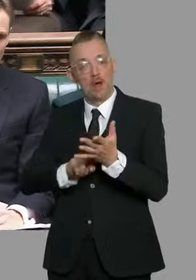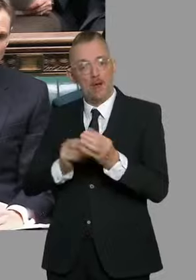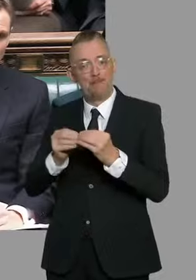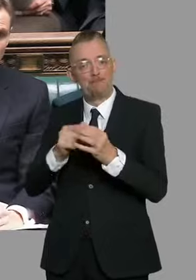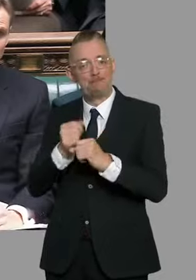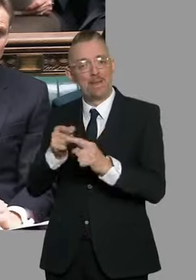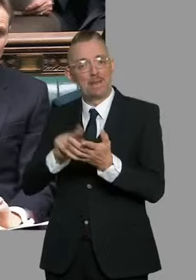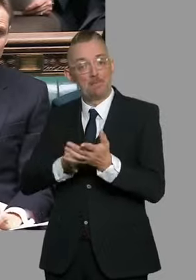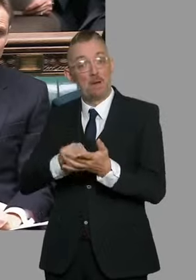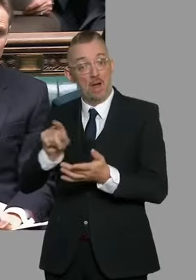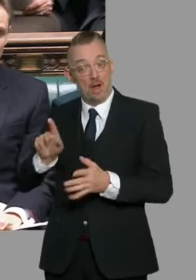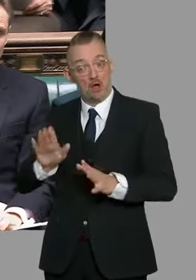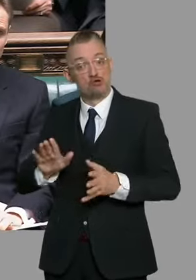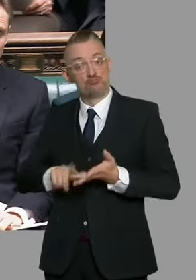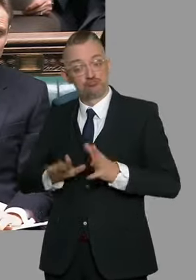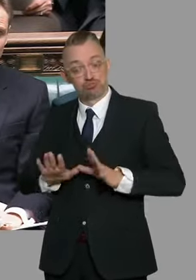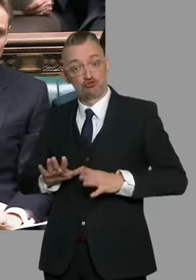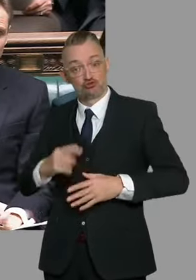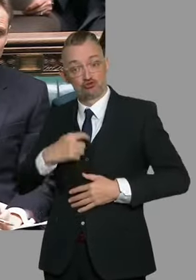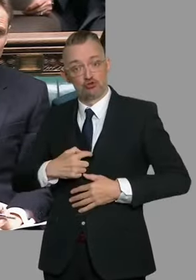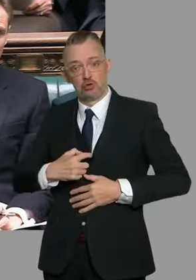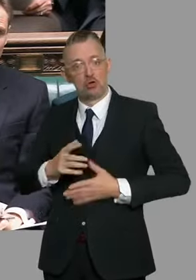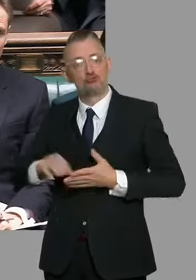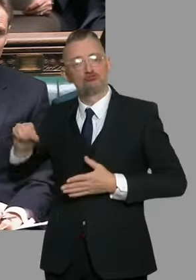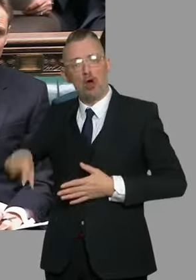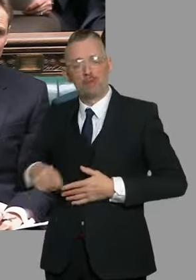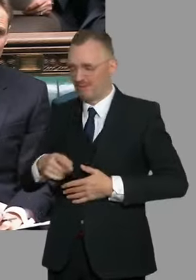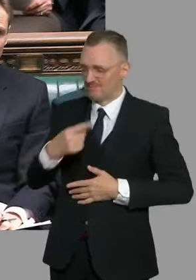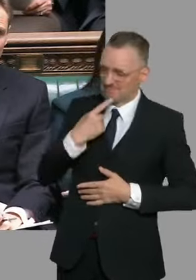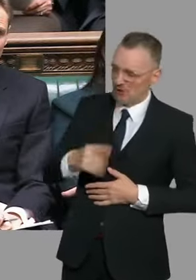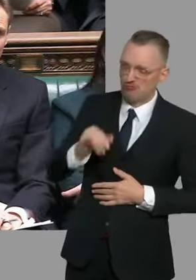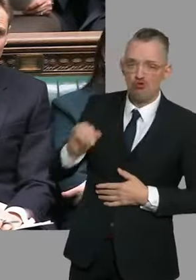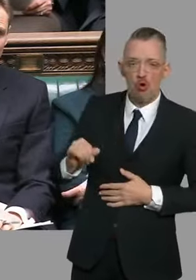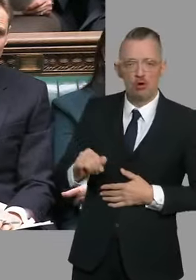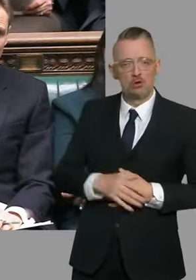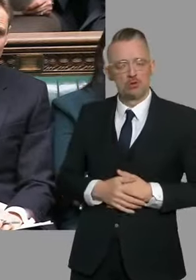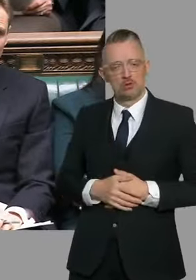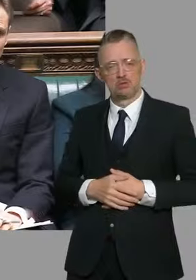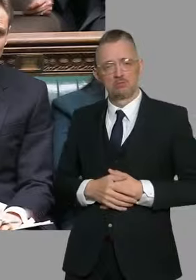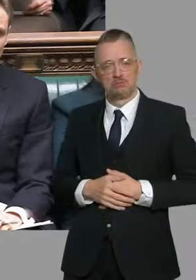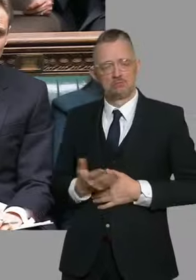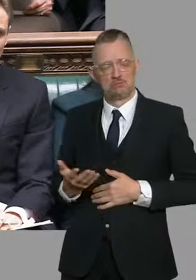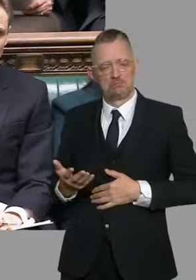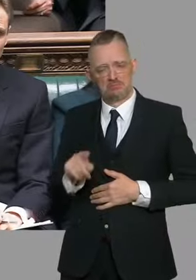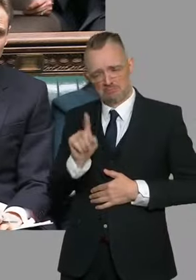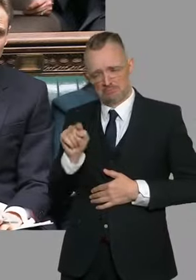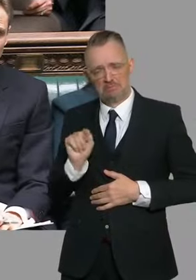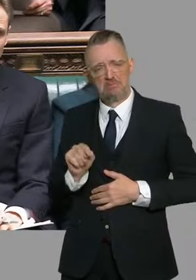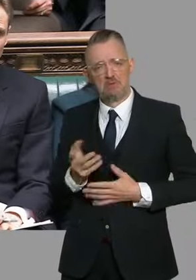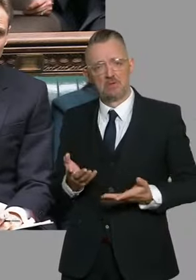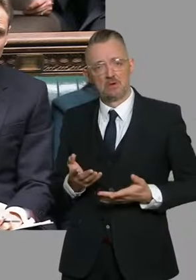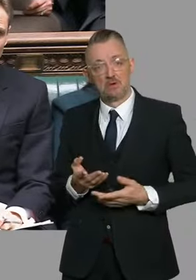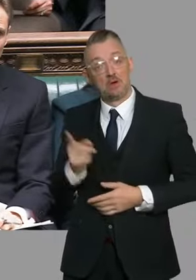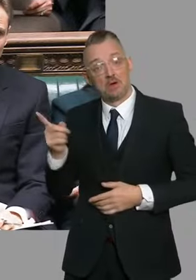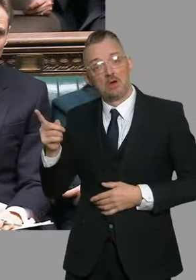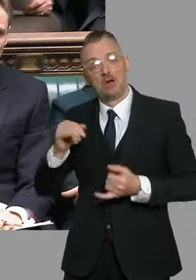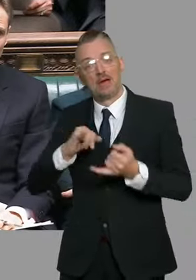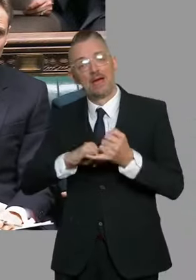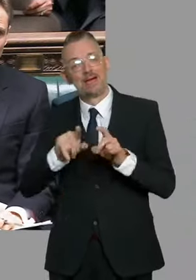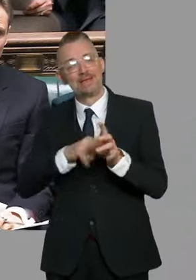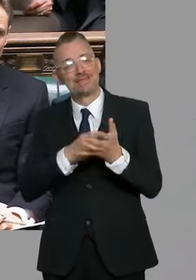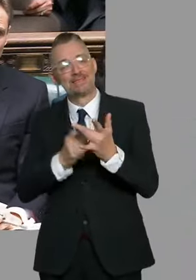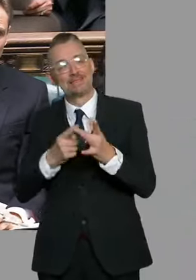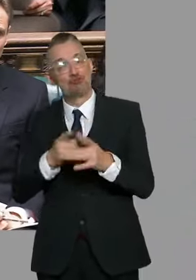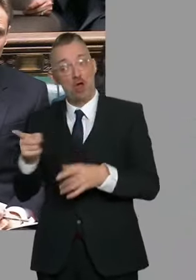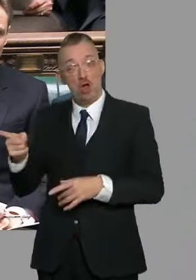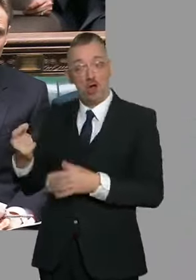General. Mr. Speaker, events in Syria mean we may see more small boat arrivals. For once, will he take the side